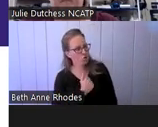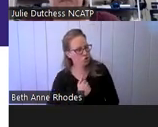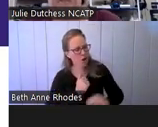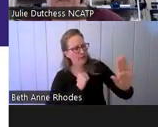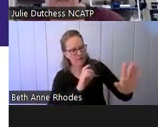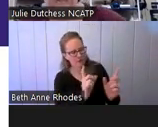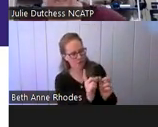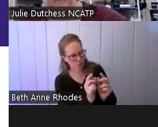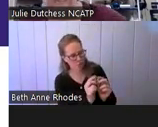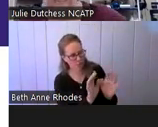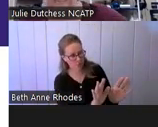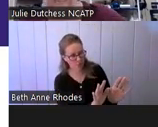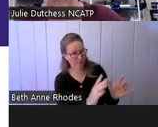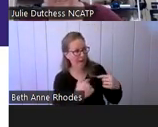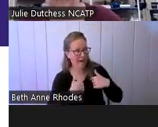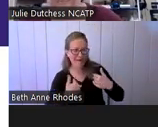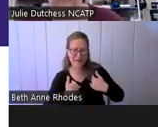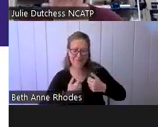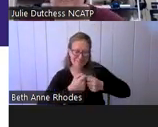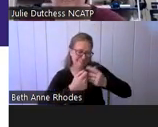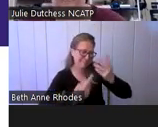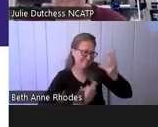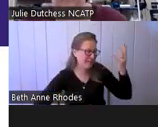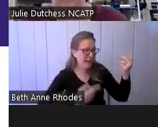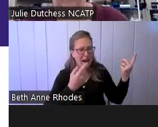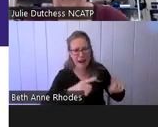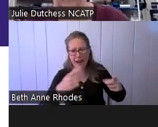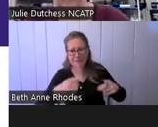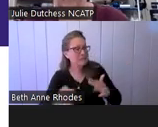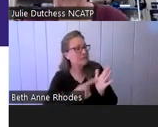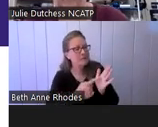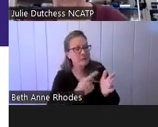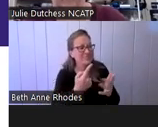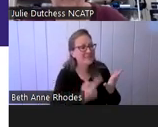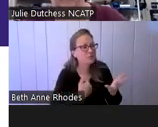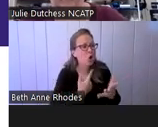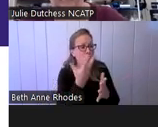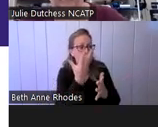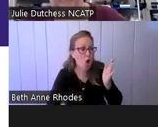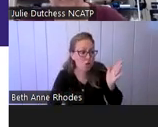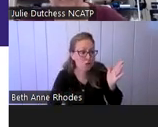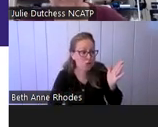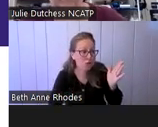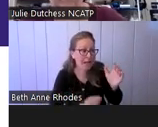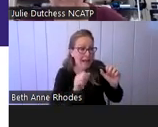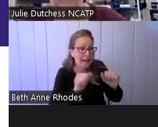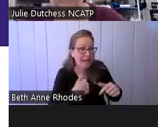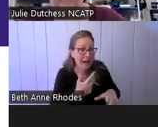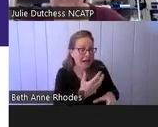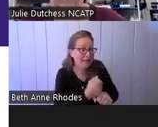Sorry, just one more thing. I've got so much going on, and sometimes things get lost in the shuffle. Can I